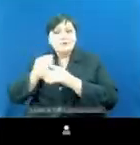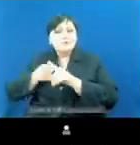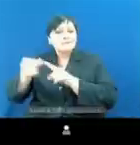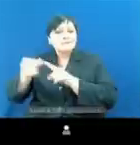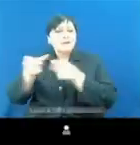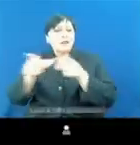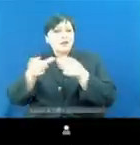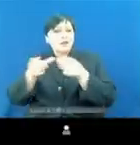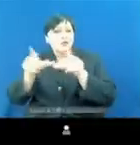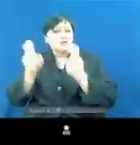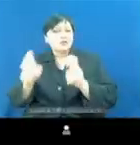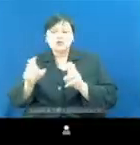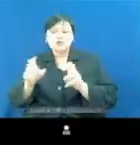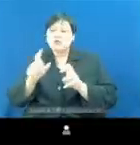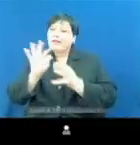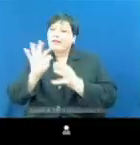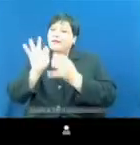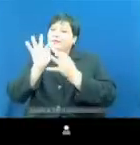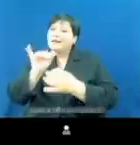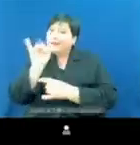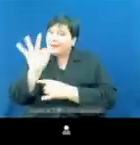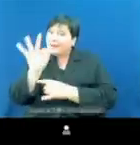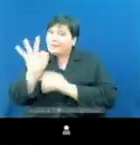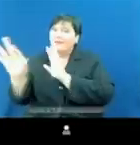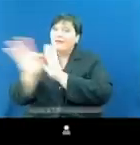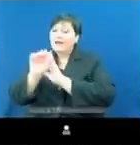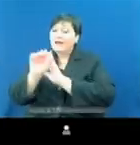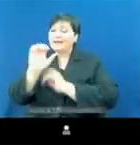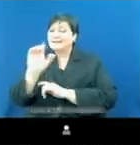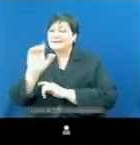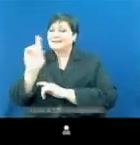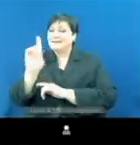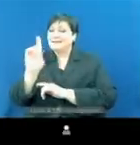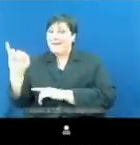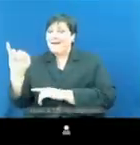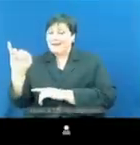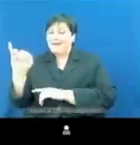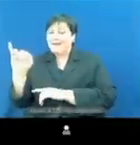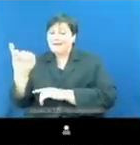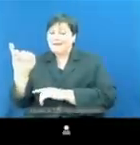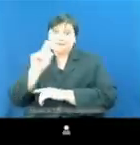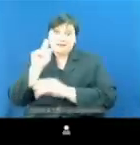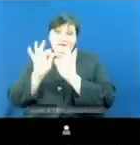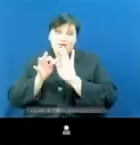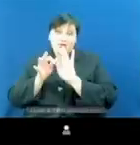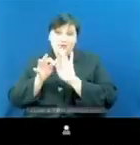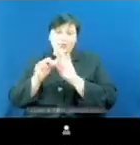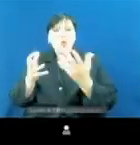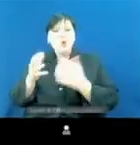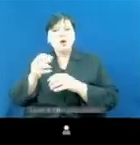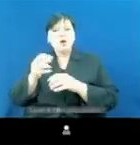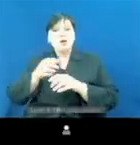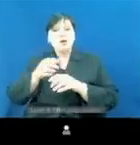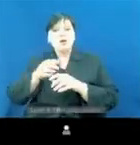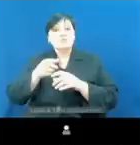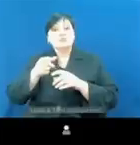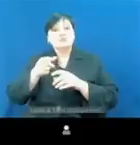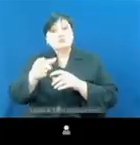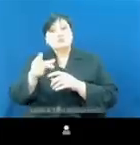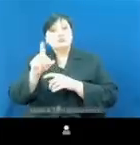a CDI who works in court if you have access to one. Well, if not, a DI who's interested in interpreting.